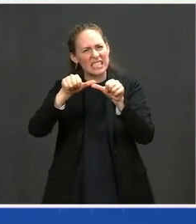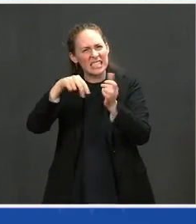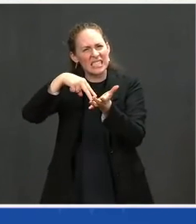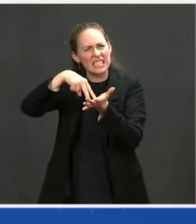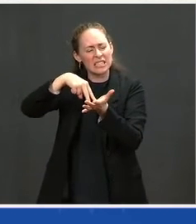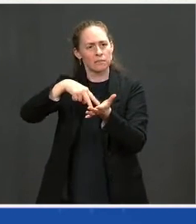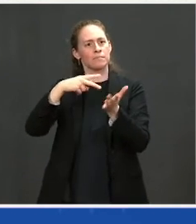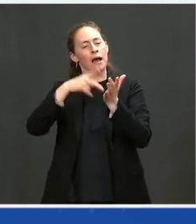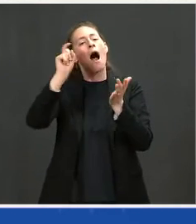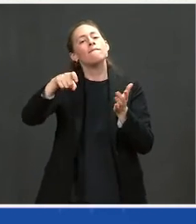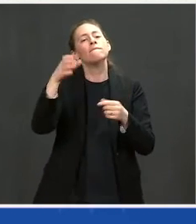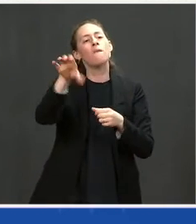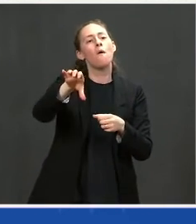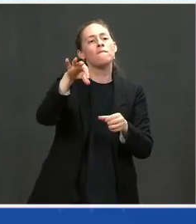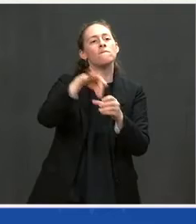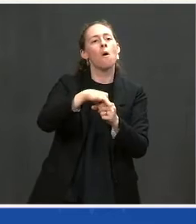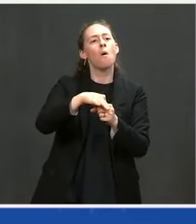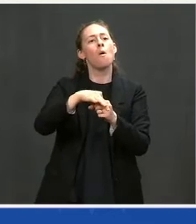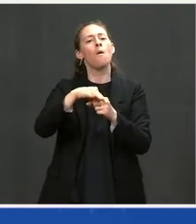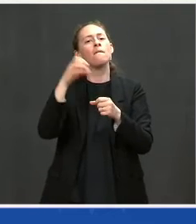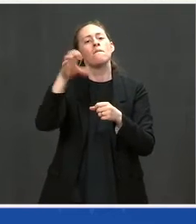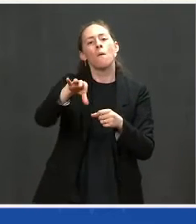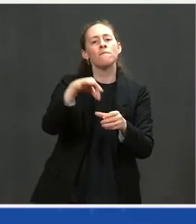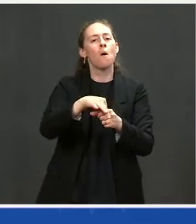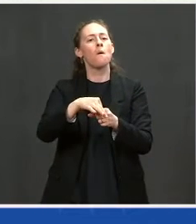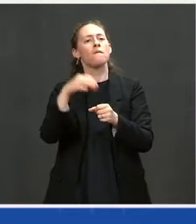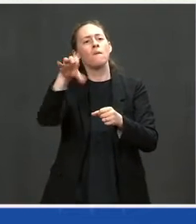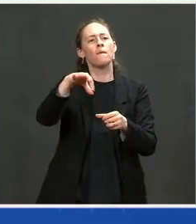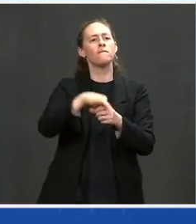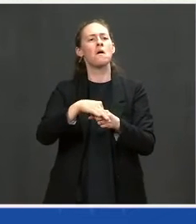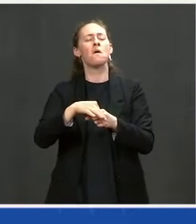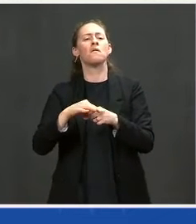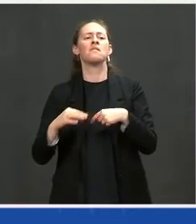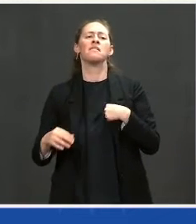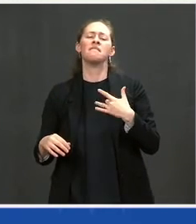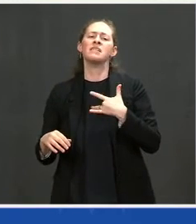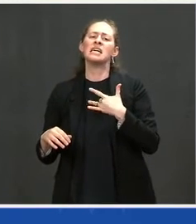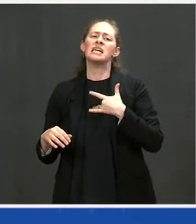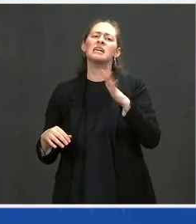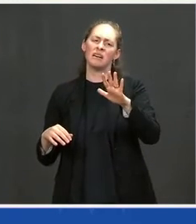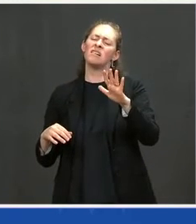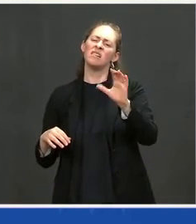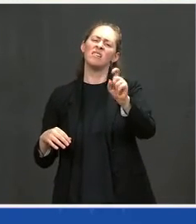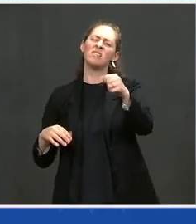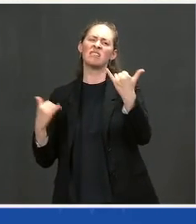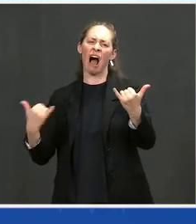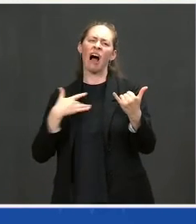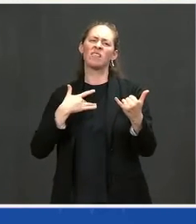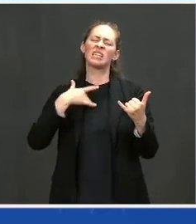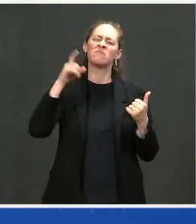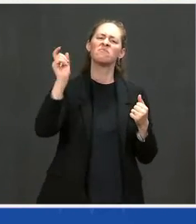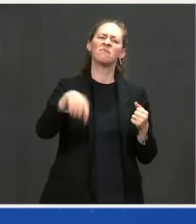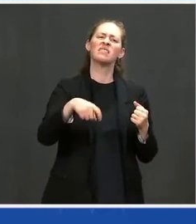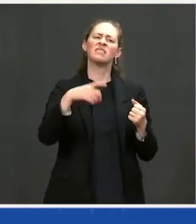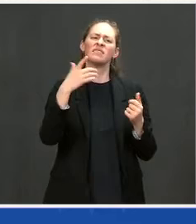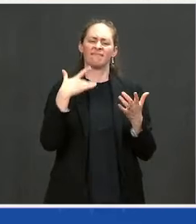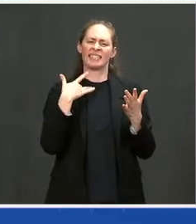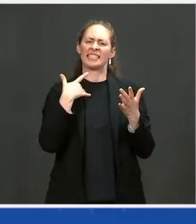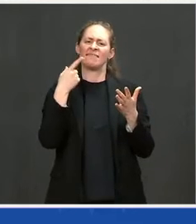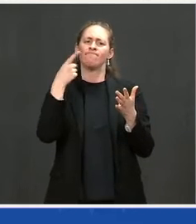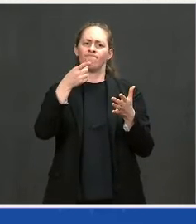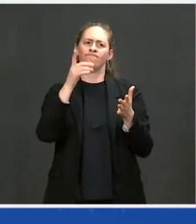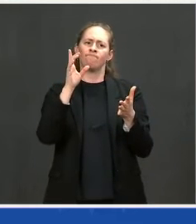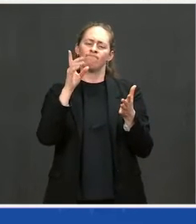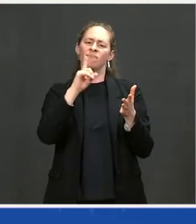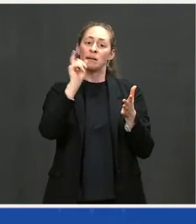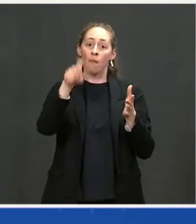vote. So I strongly support moving in that direction, in addition to having an open mind about dealing